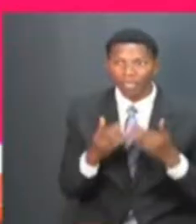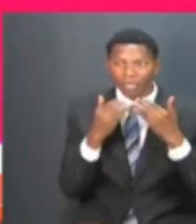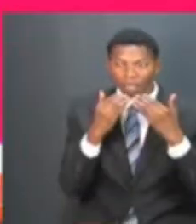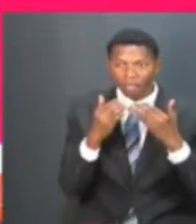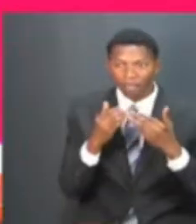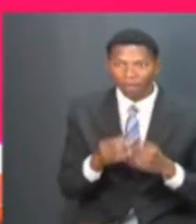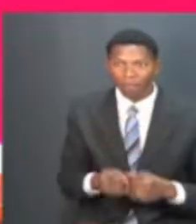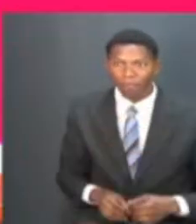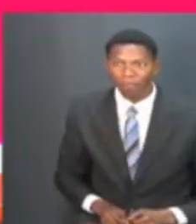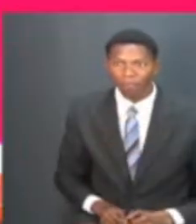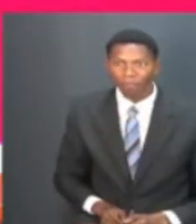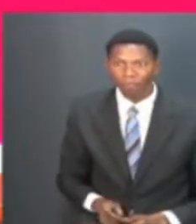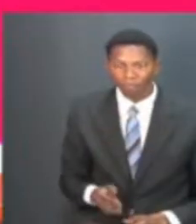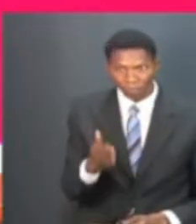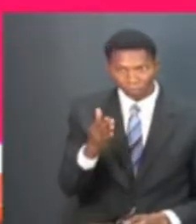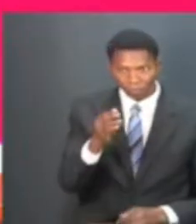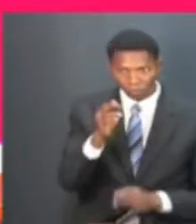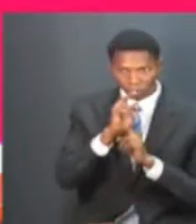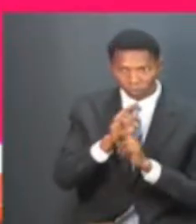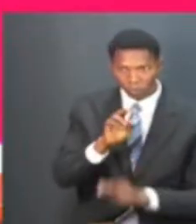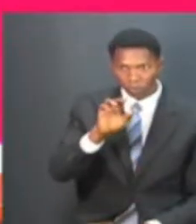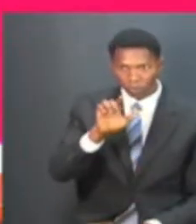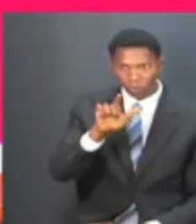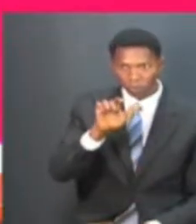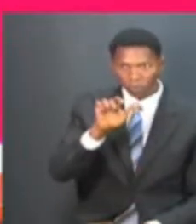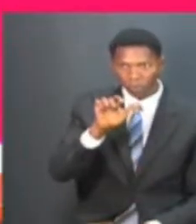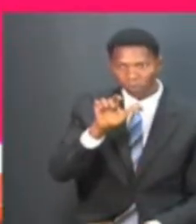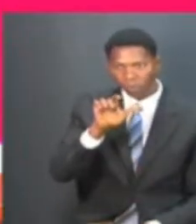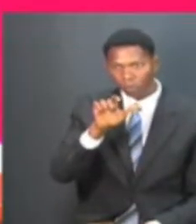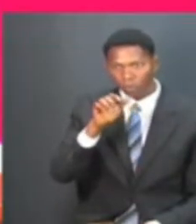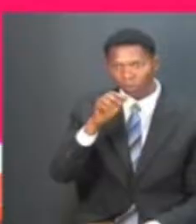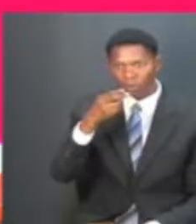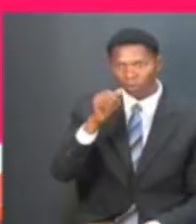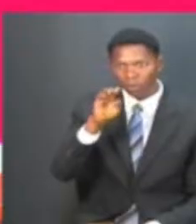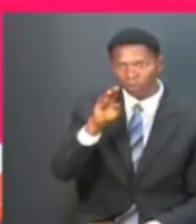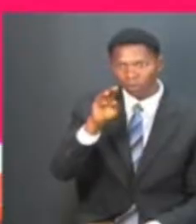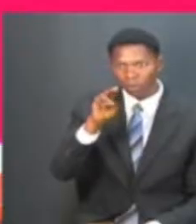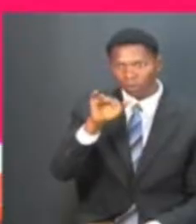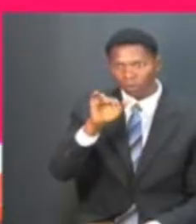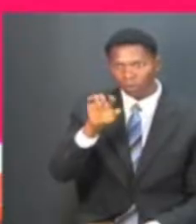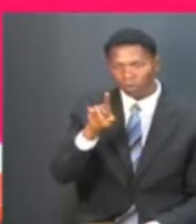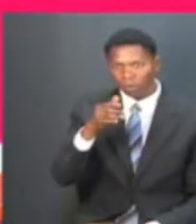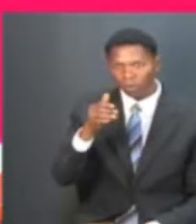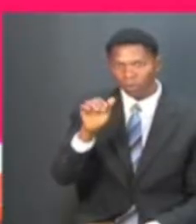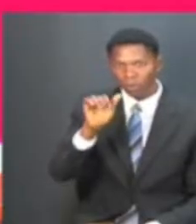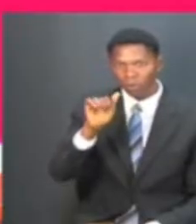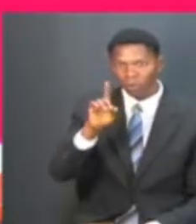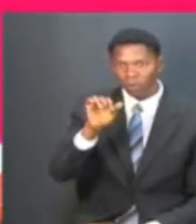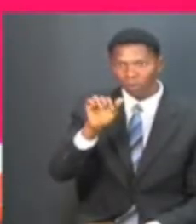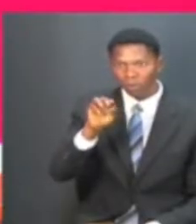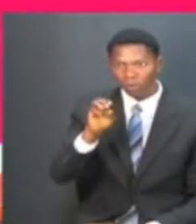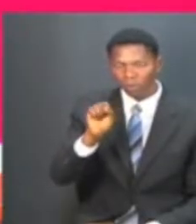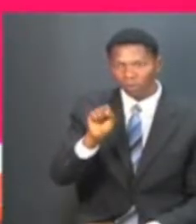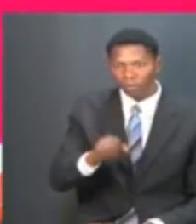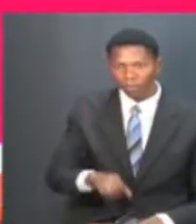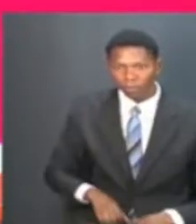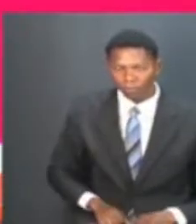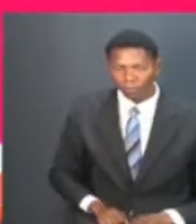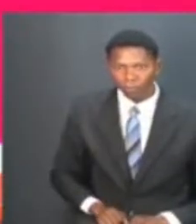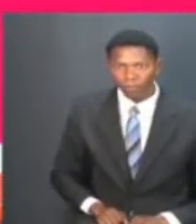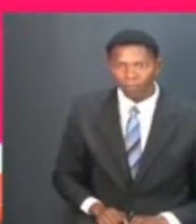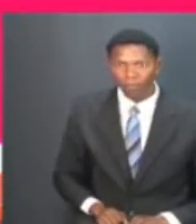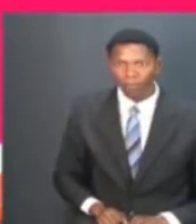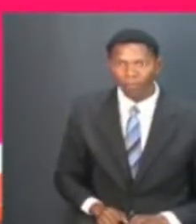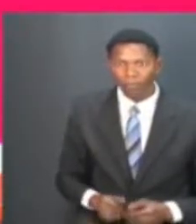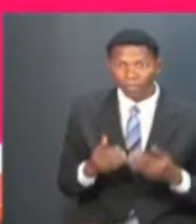Yes, Honorable Amin Adams. Thank you, Right Honorable Speaker. Mr.